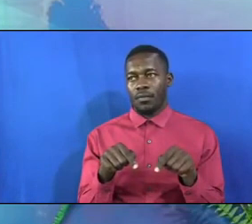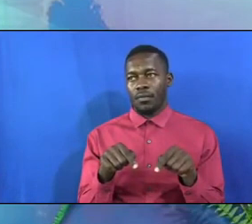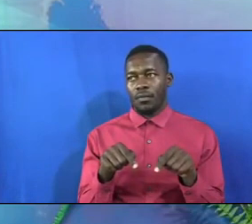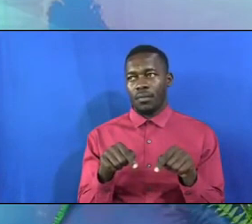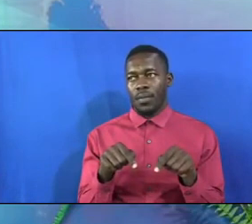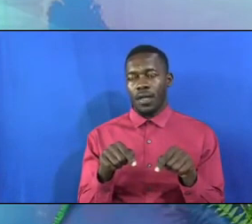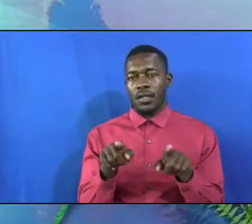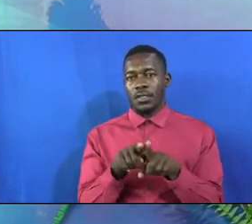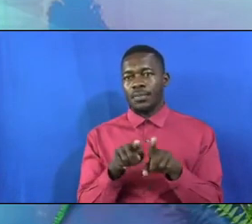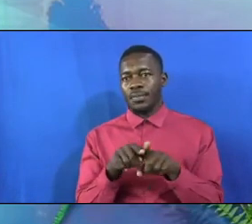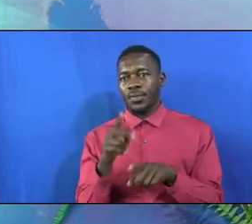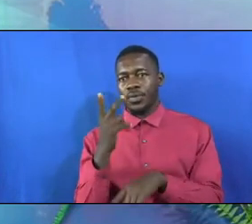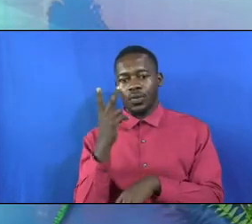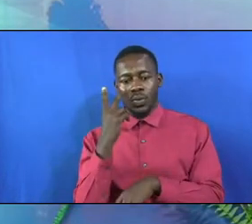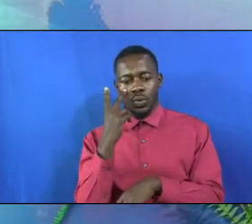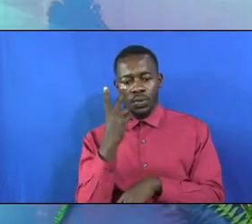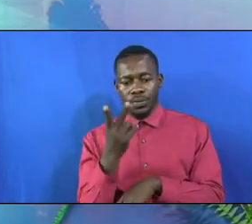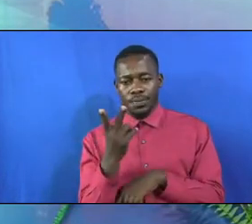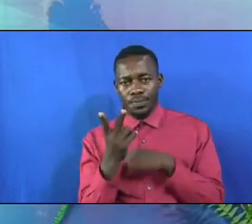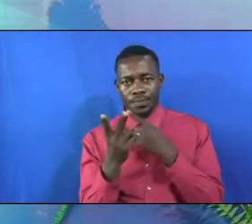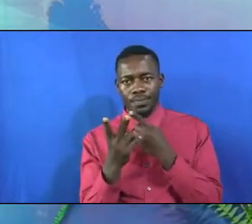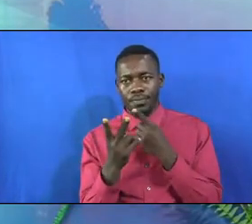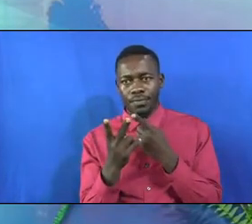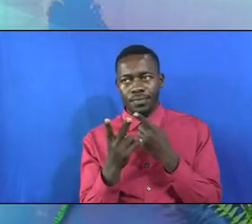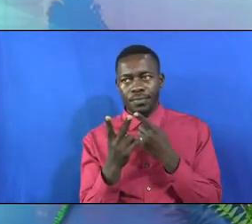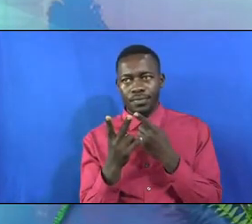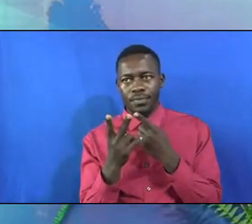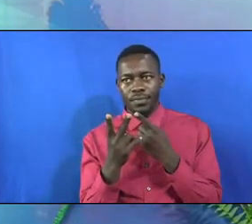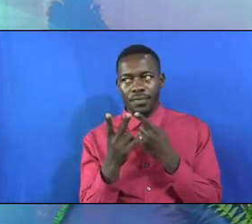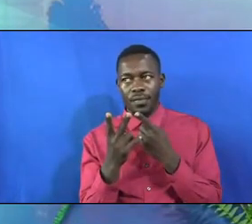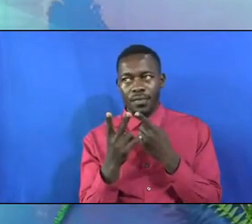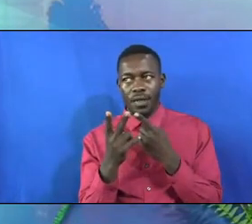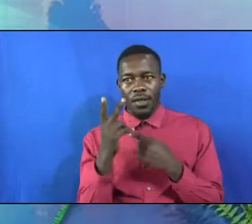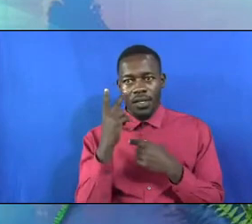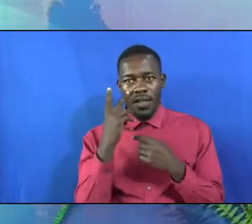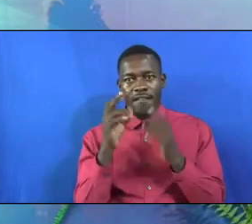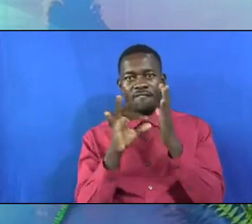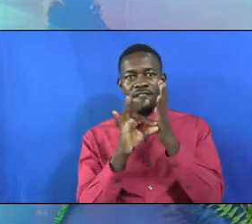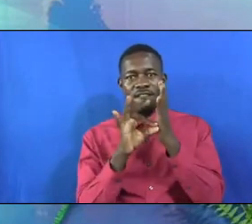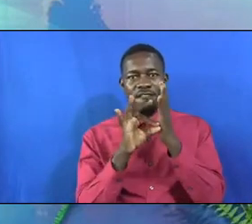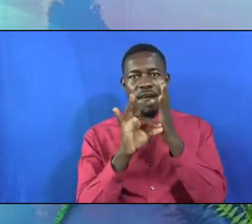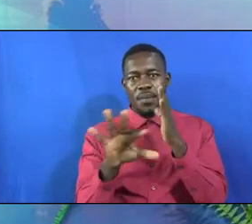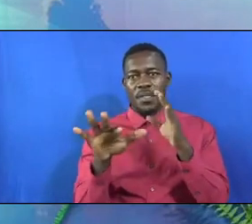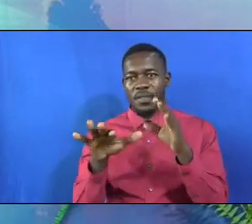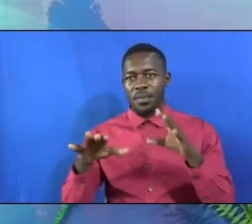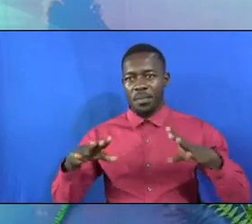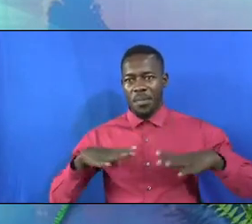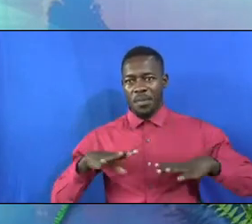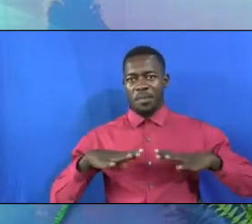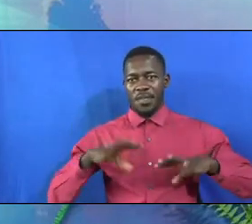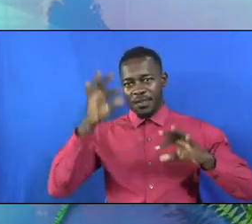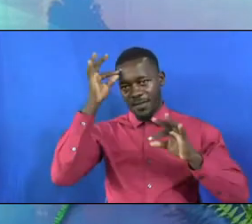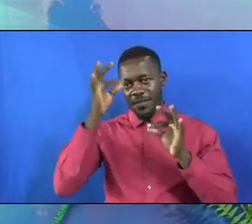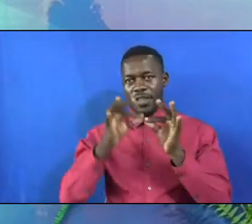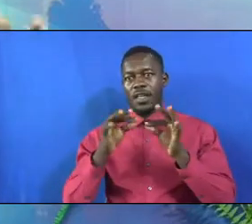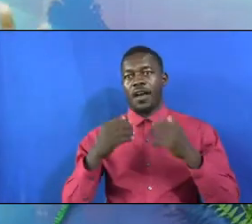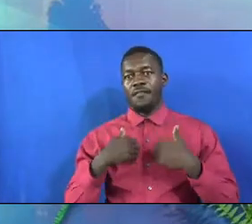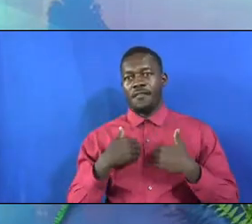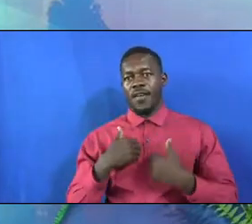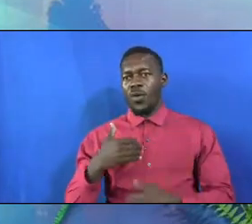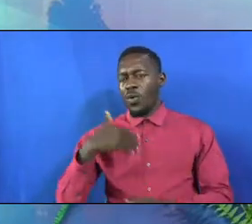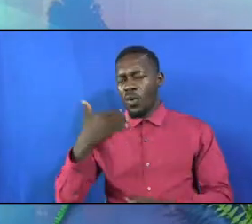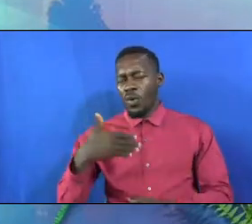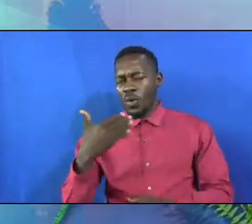And we are looking at the heroines of faithfulness. Every time we go through